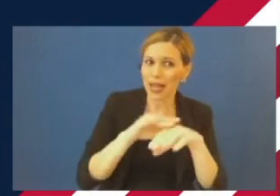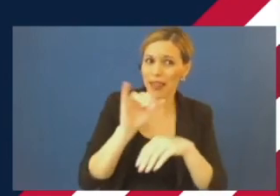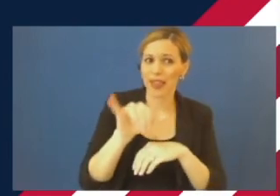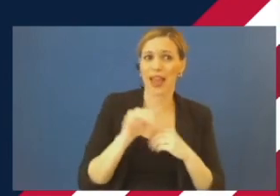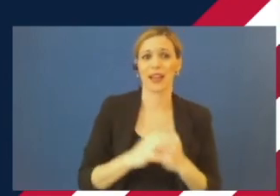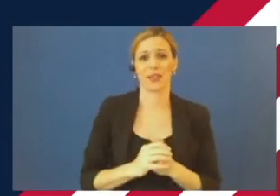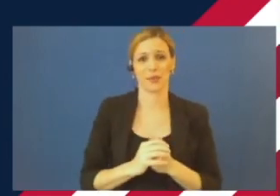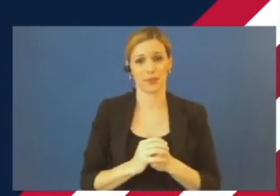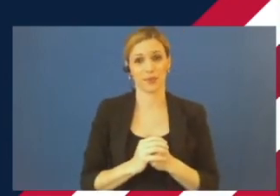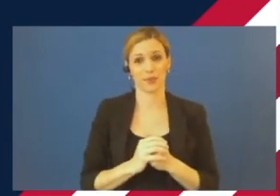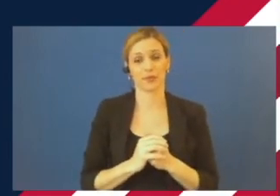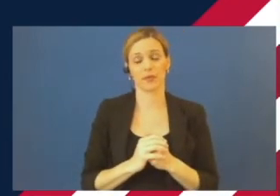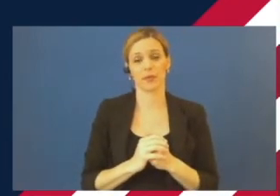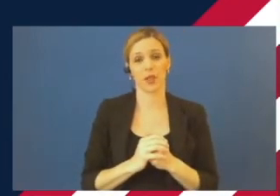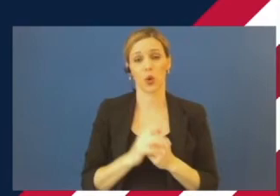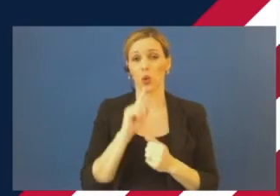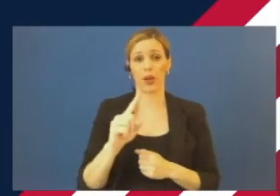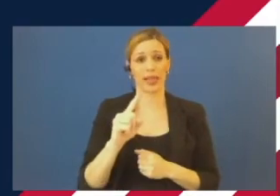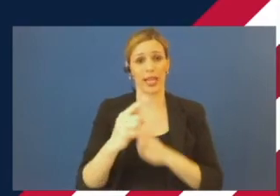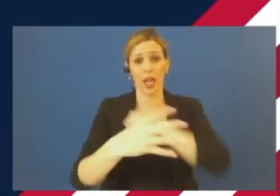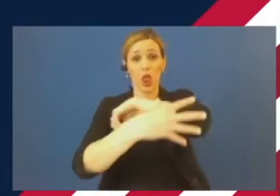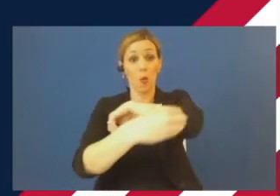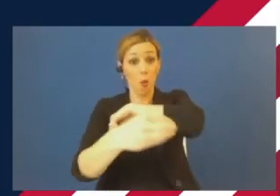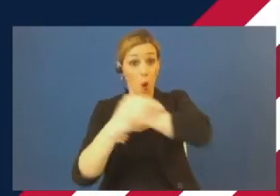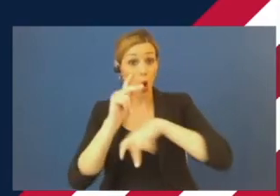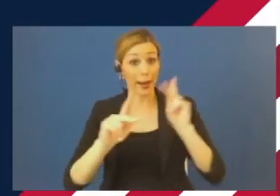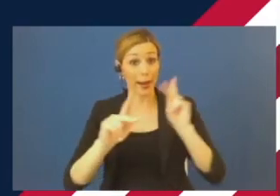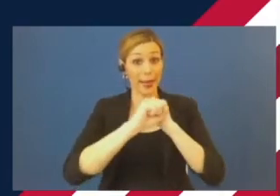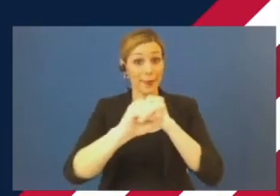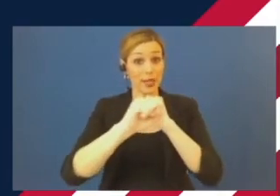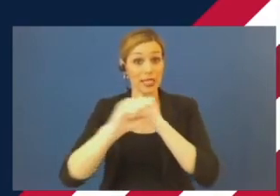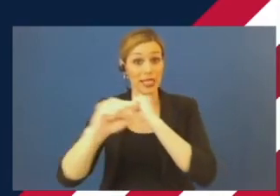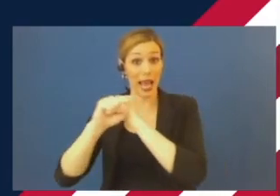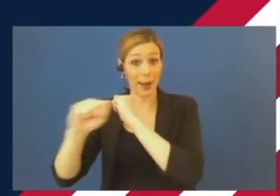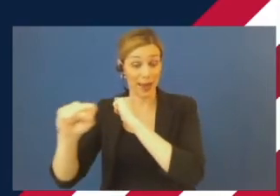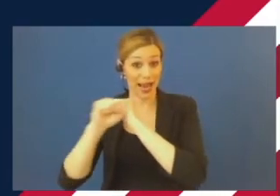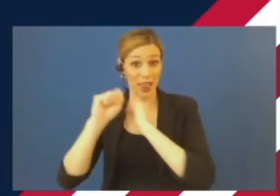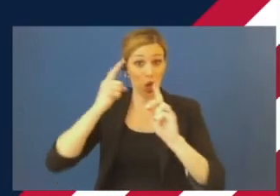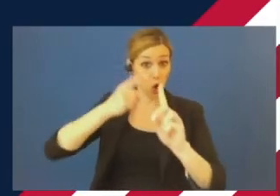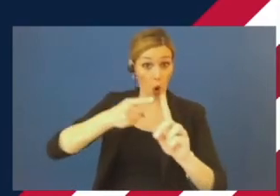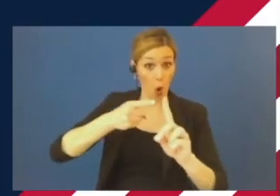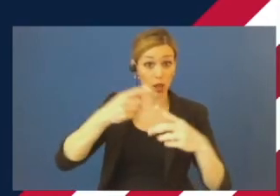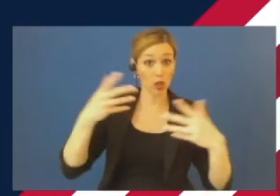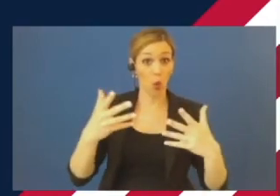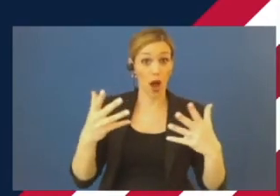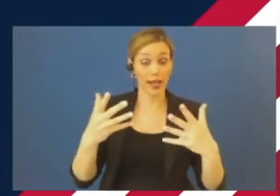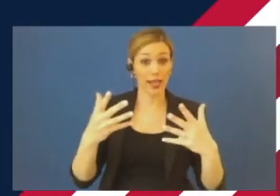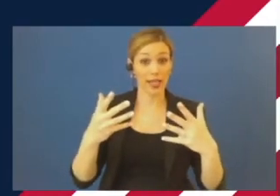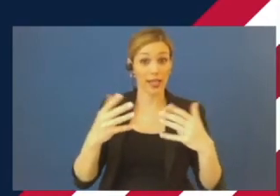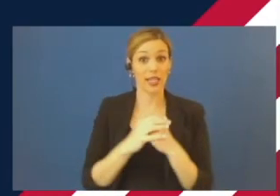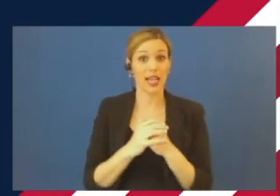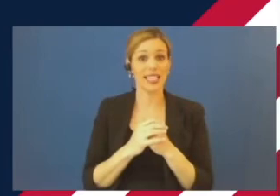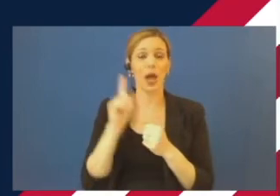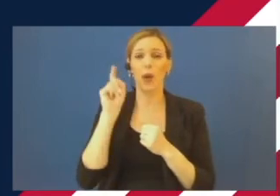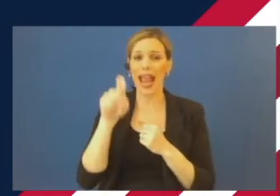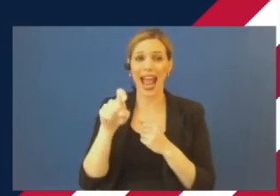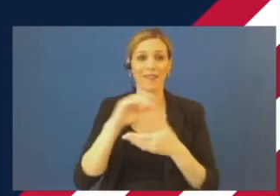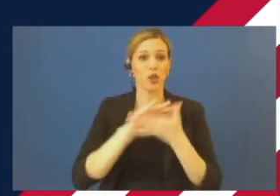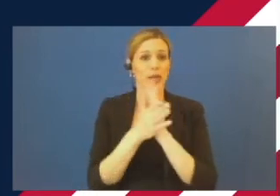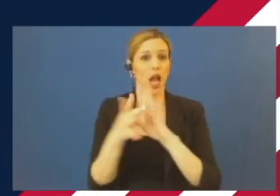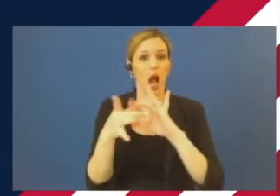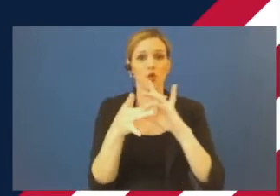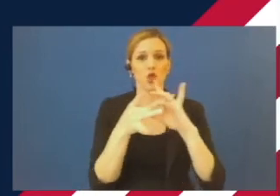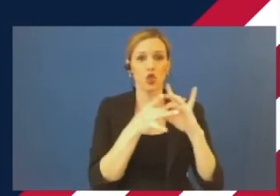People's Campaign, a national call for moral revival, is that fusion, moral fusion is the only thing that works. That's how we have, as I